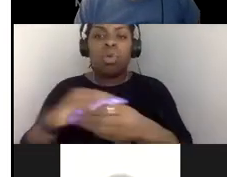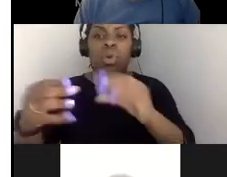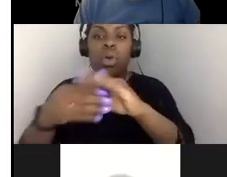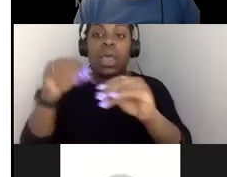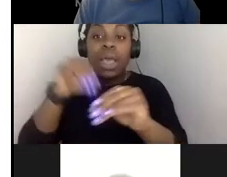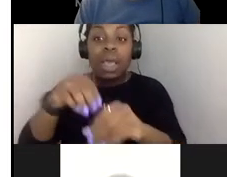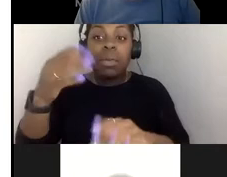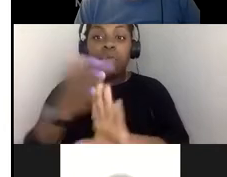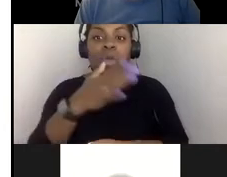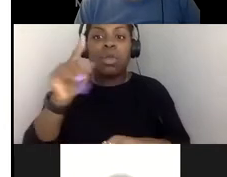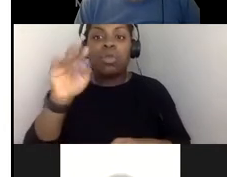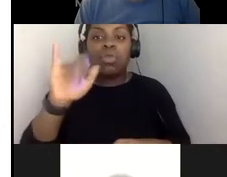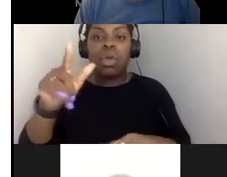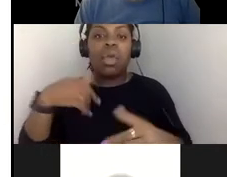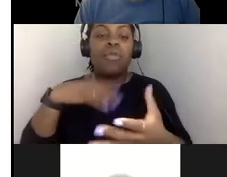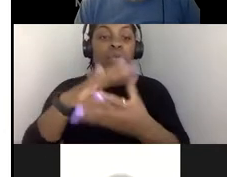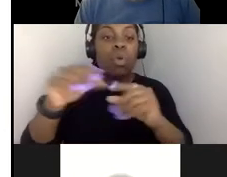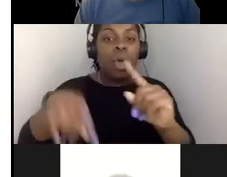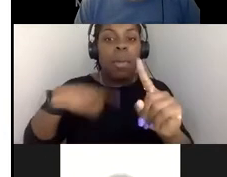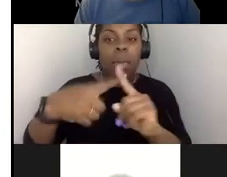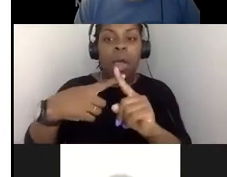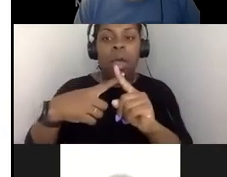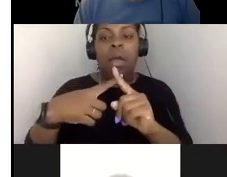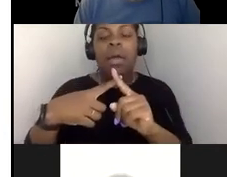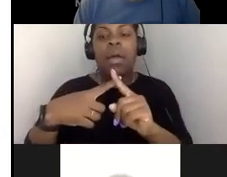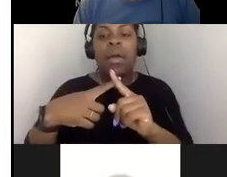pretrial. We have a story about